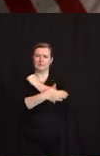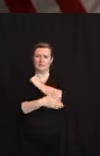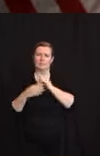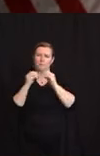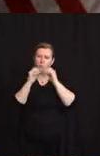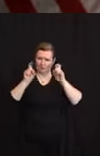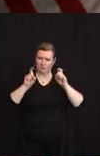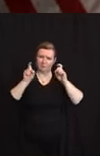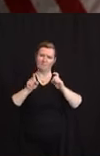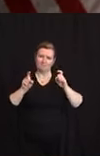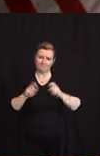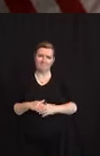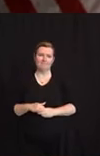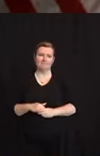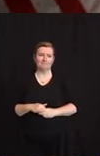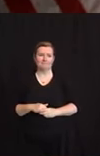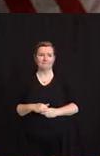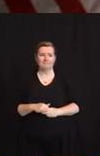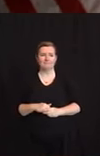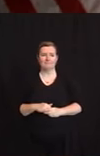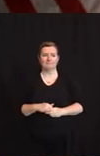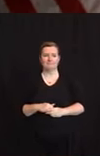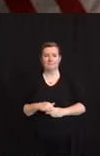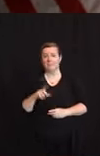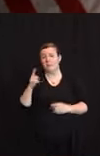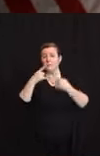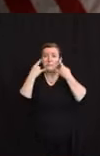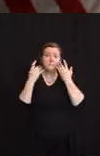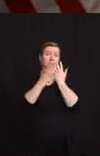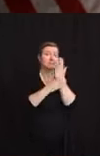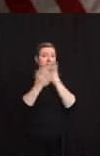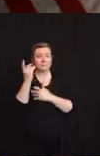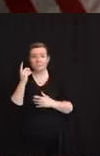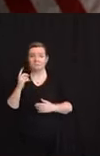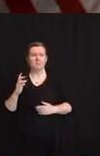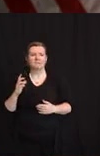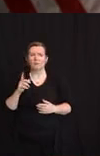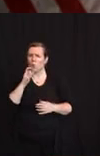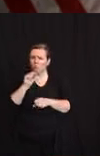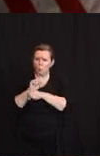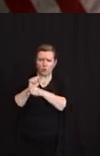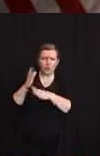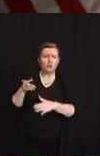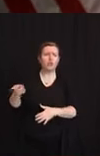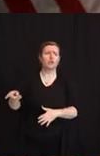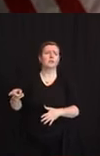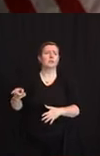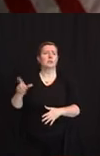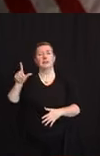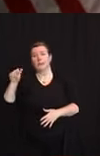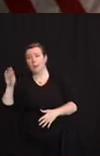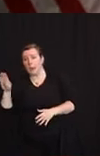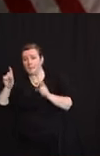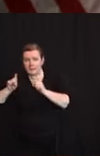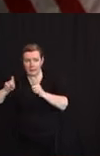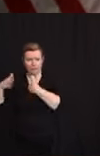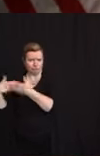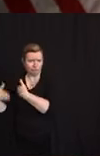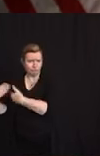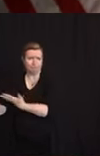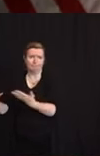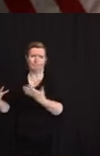not just the PPE, but it's the front end as well as the back end. I'll let Judy address the vulnerable